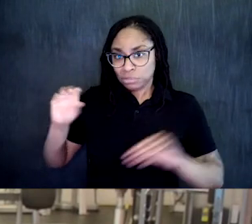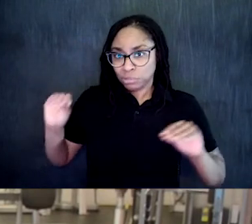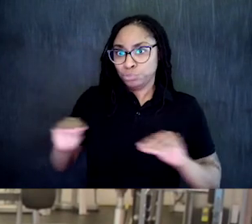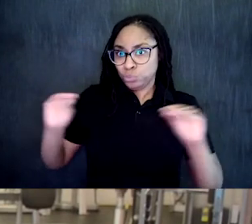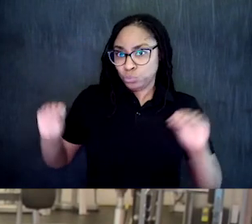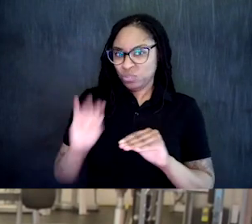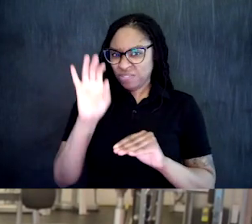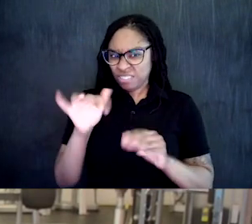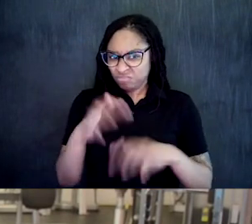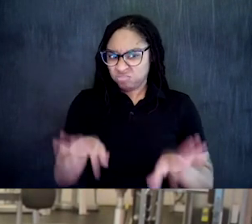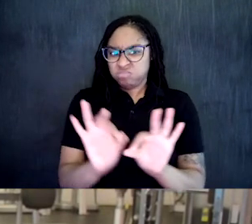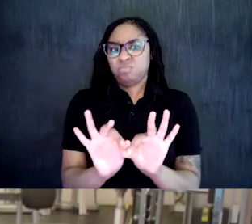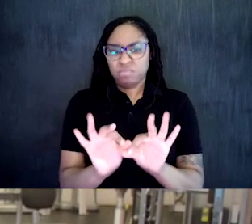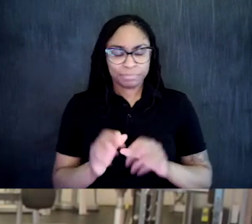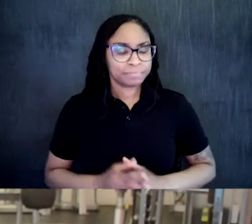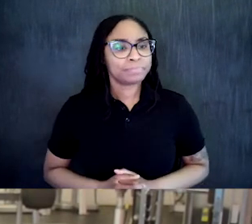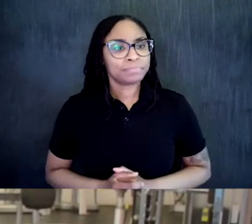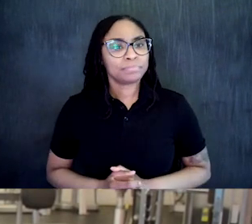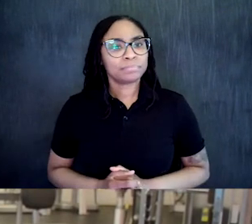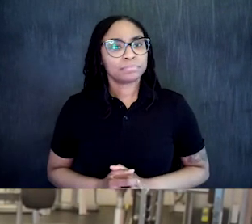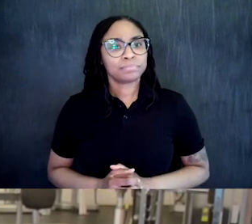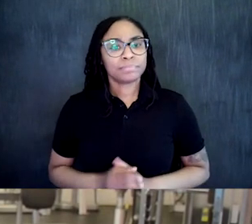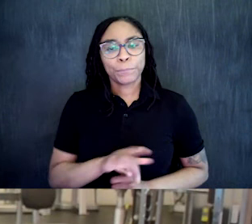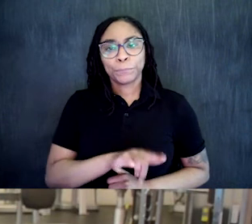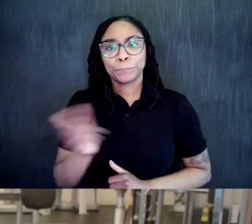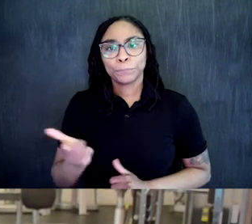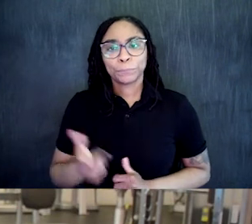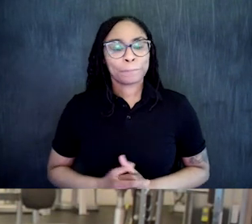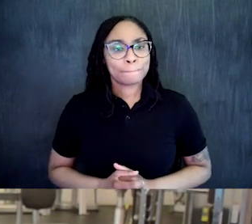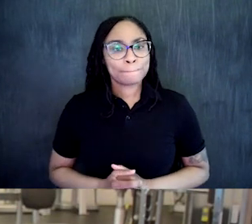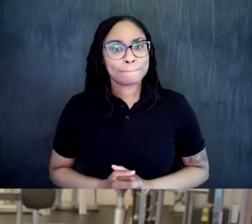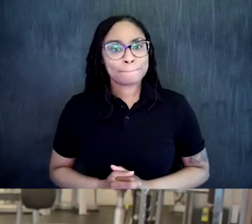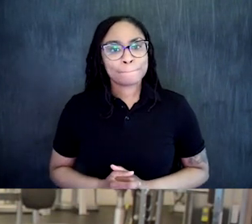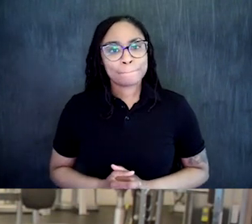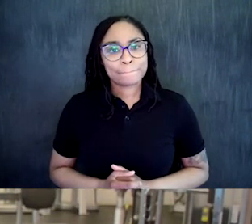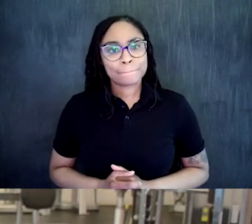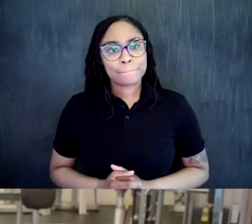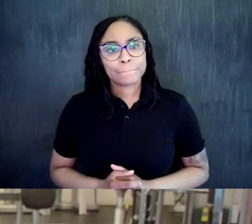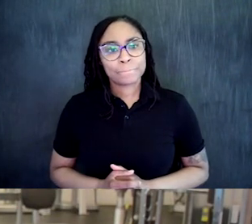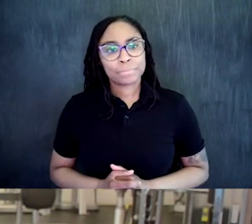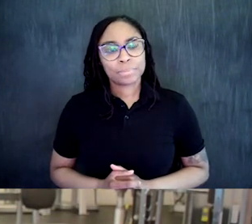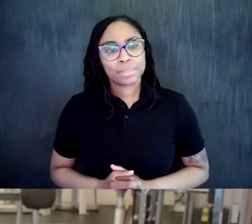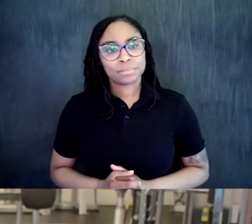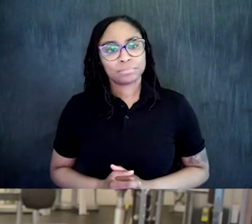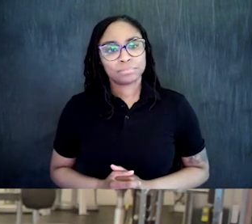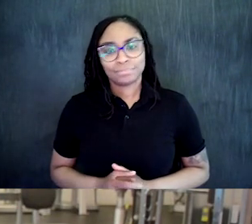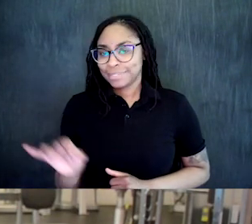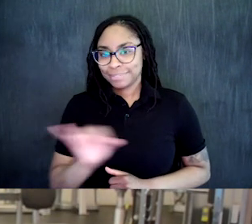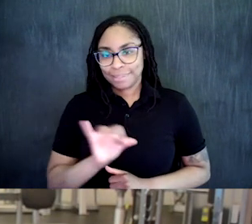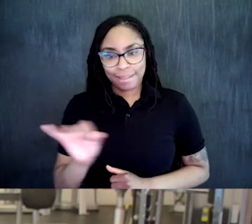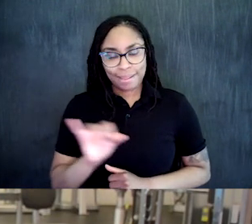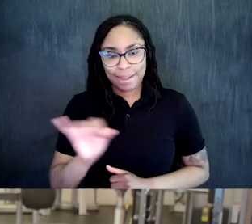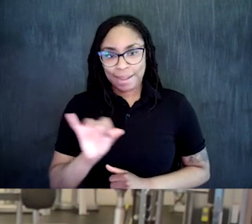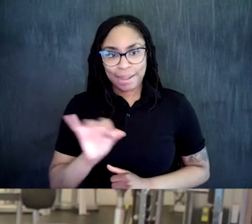we're gonna do some leg lifts. So what you're gonna do, the goal is to pick up that knee as high as possible, right? So same position as